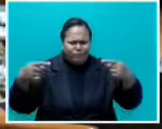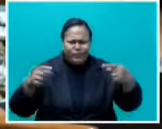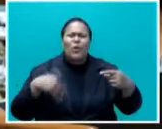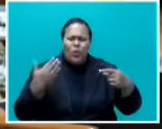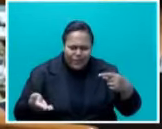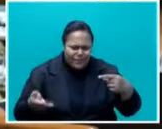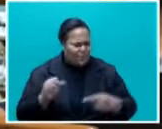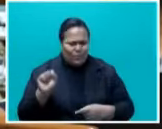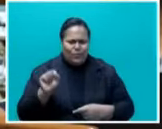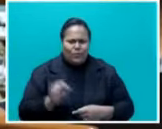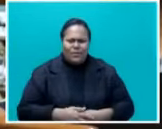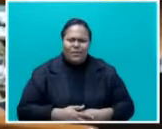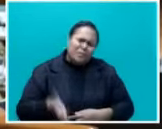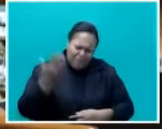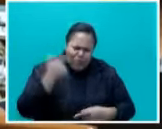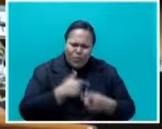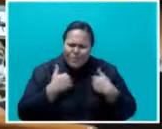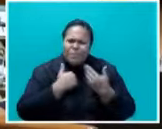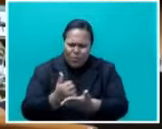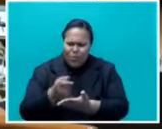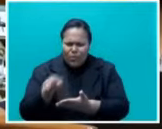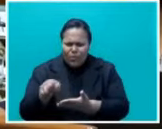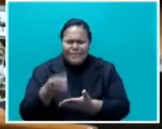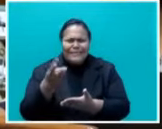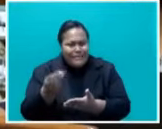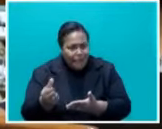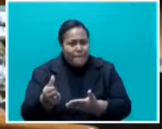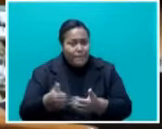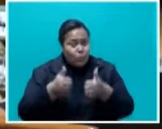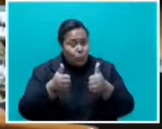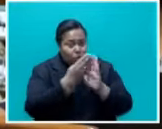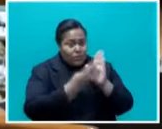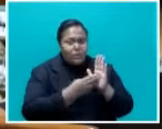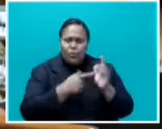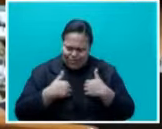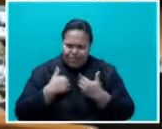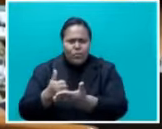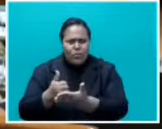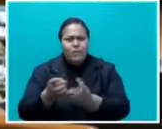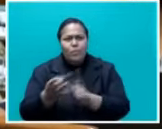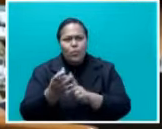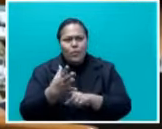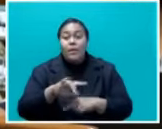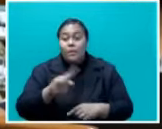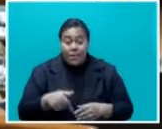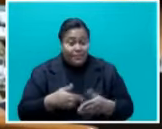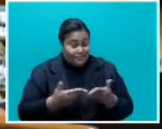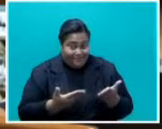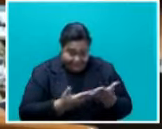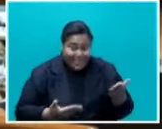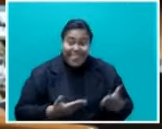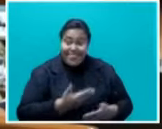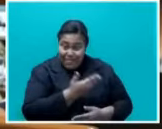don't. We have in the past, supported government bills on important matters. But this one, Mr. Speaker, they need